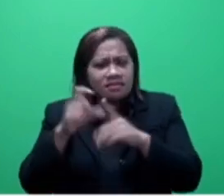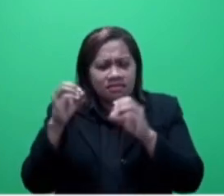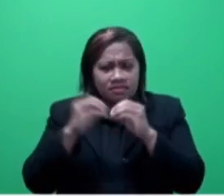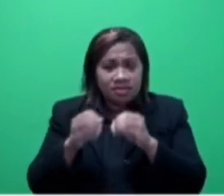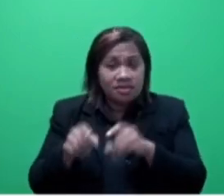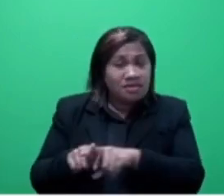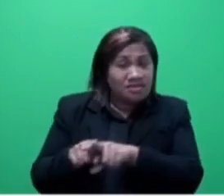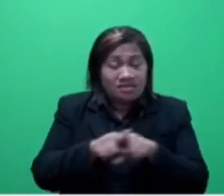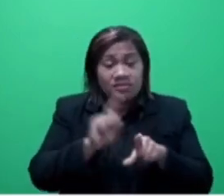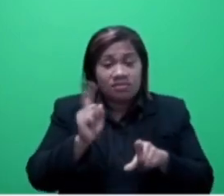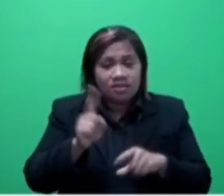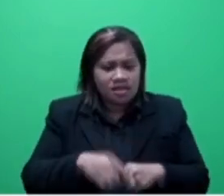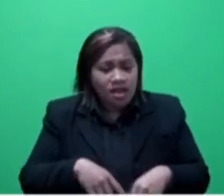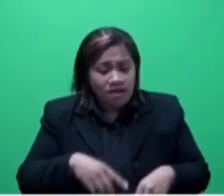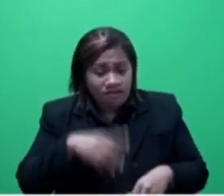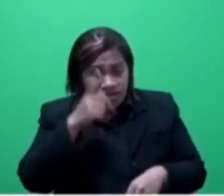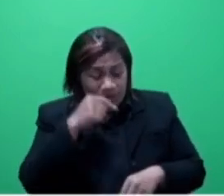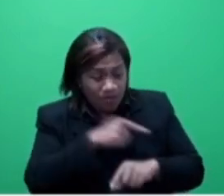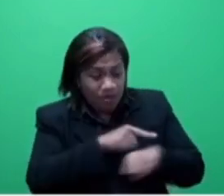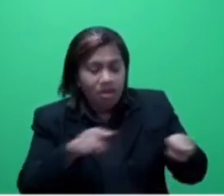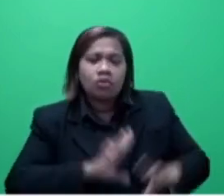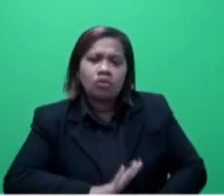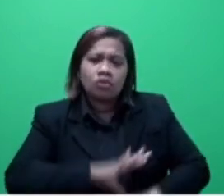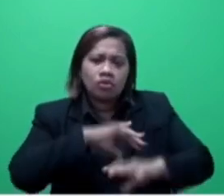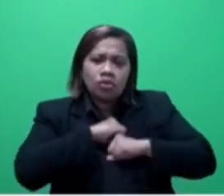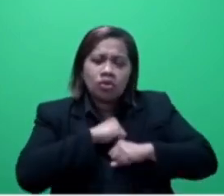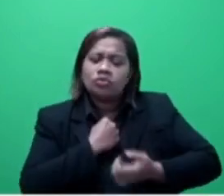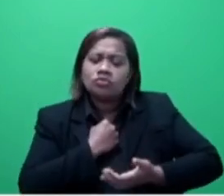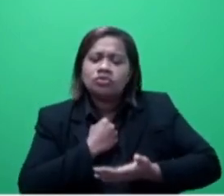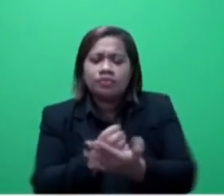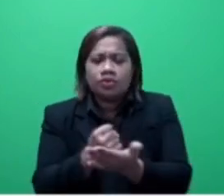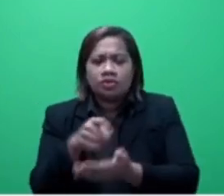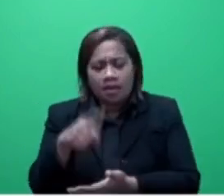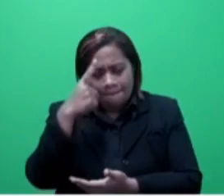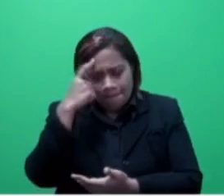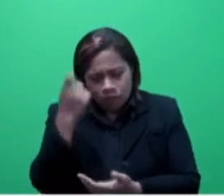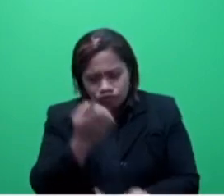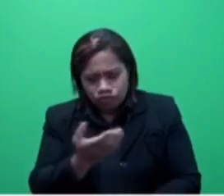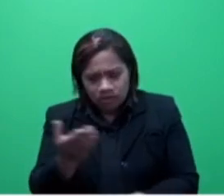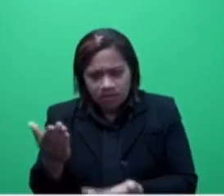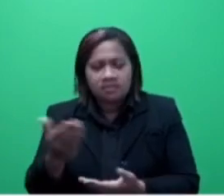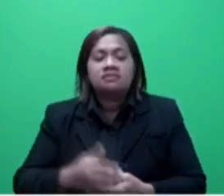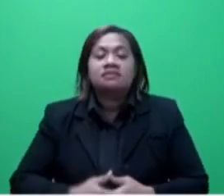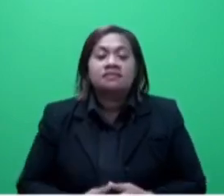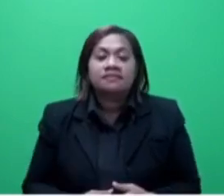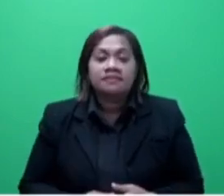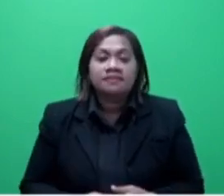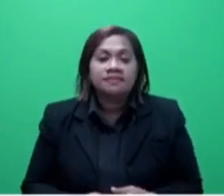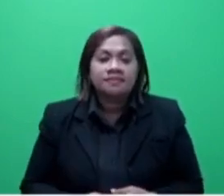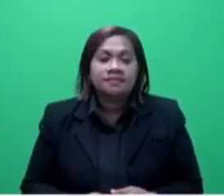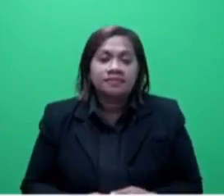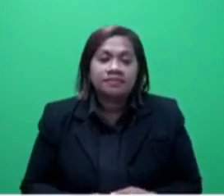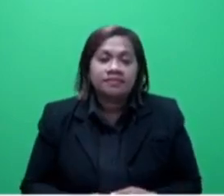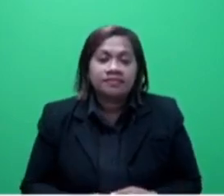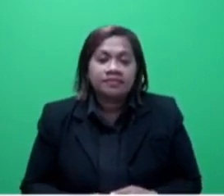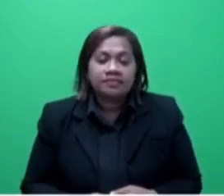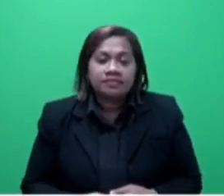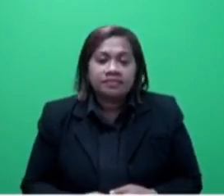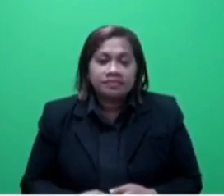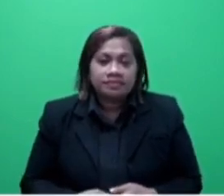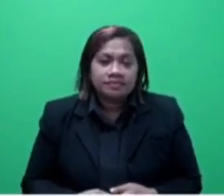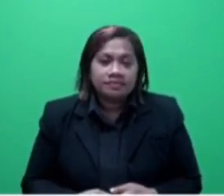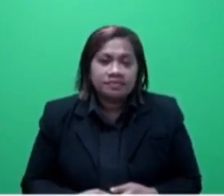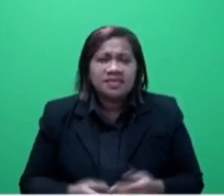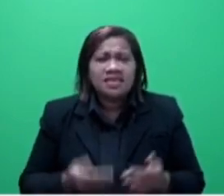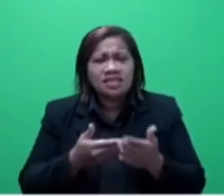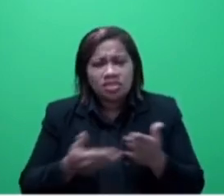as a citizen the utmost of confidence to support this particular motion, Honourable Speaker. Even during the